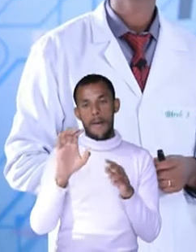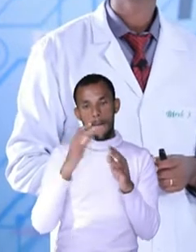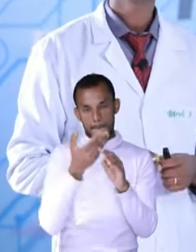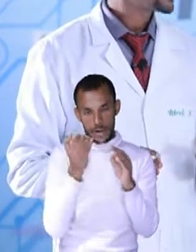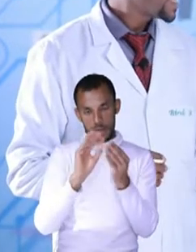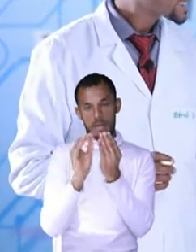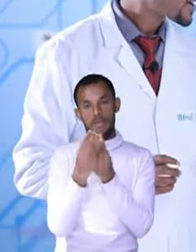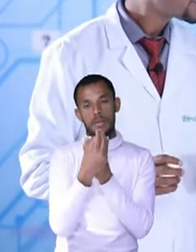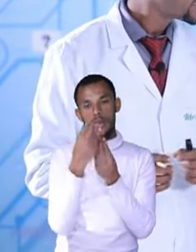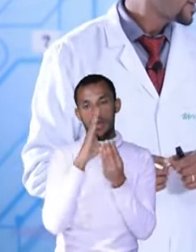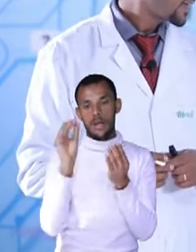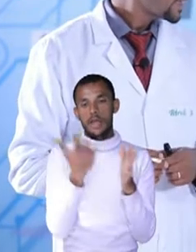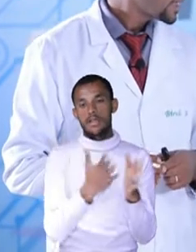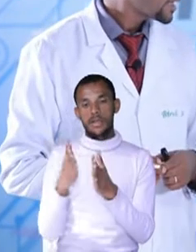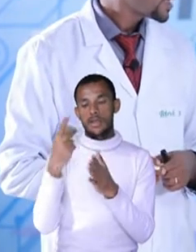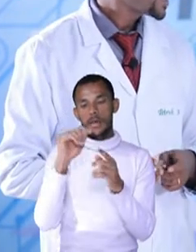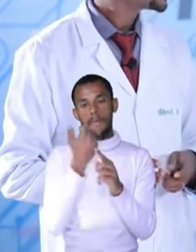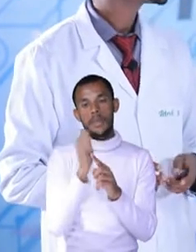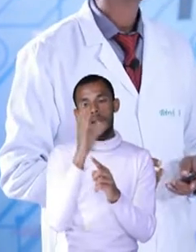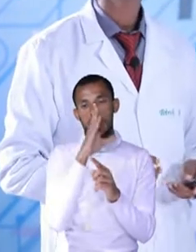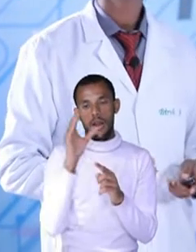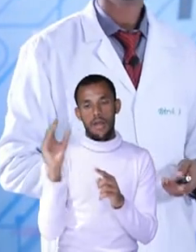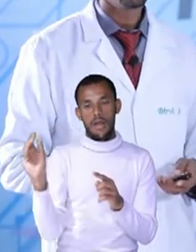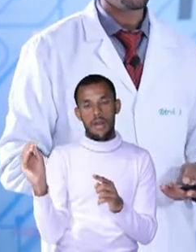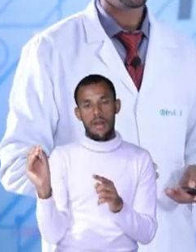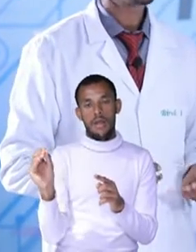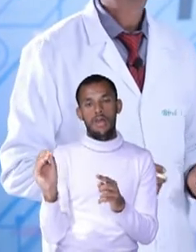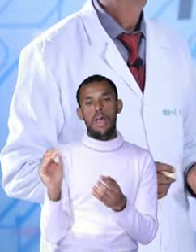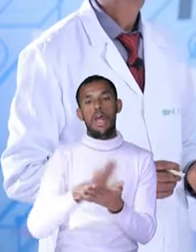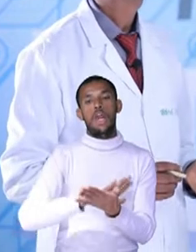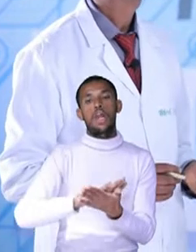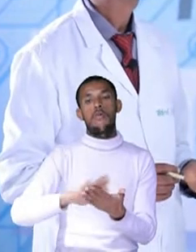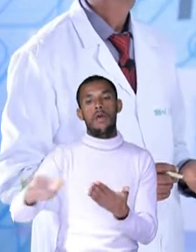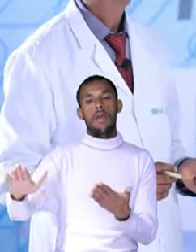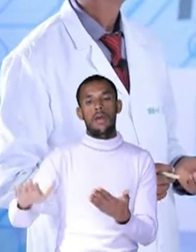pretreatment, extracting the metal, and refining.